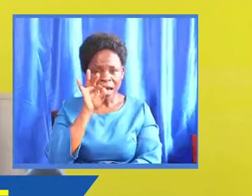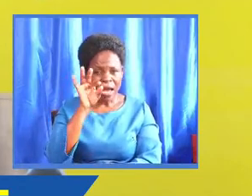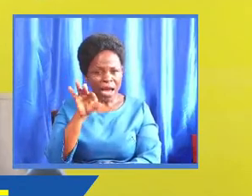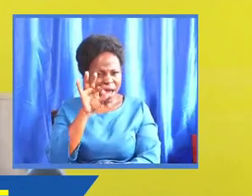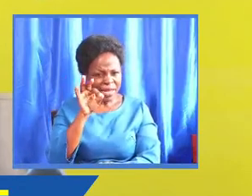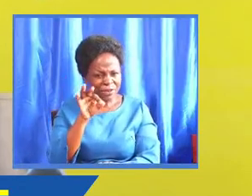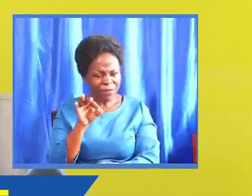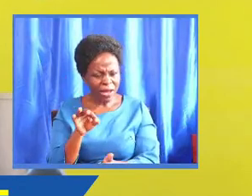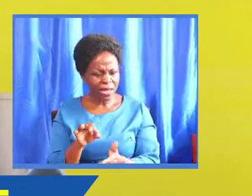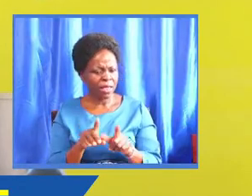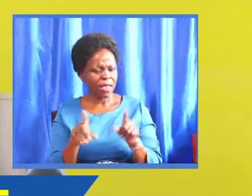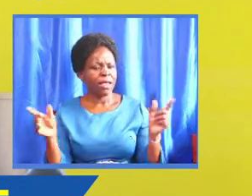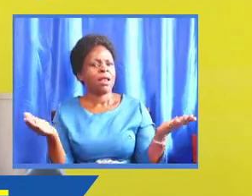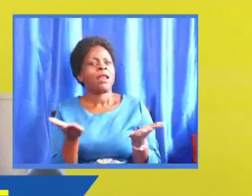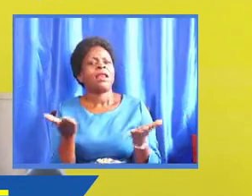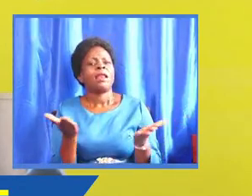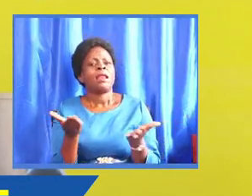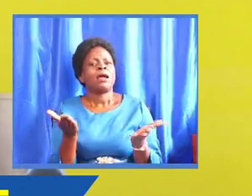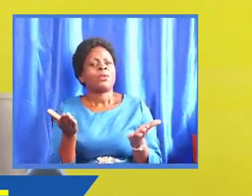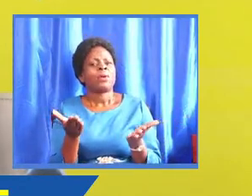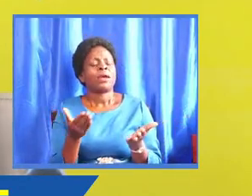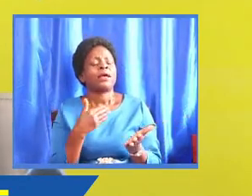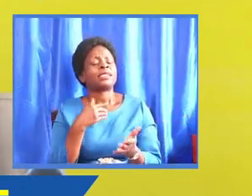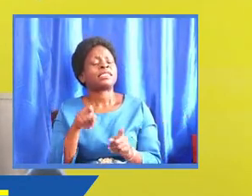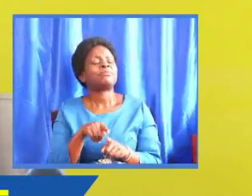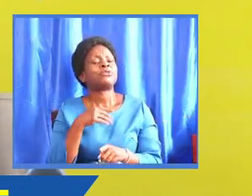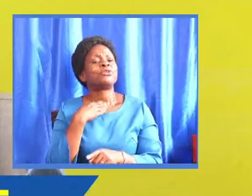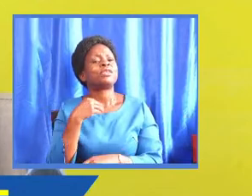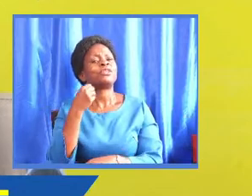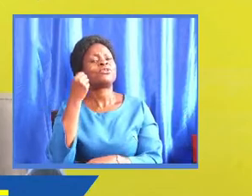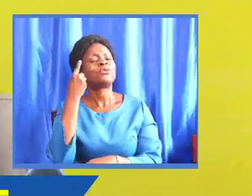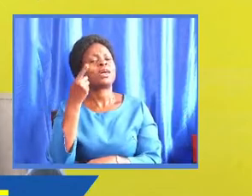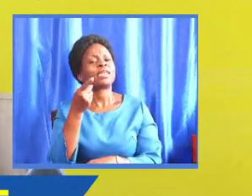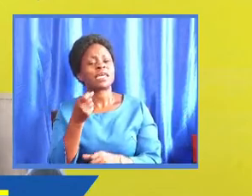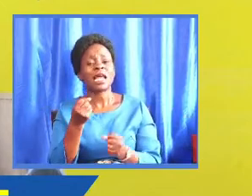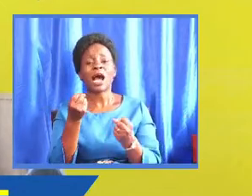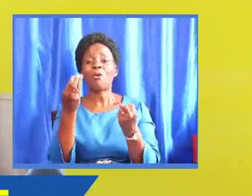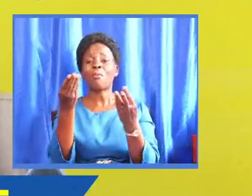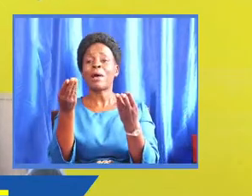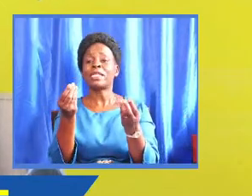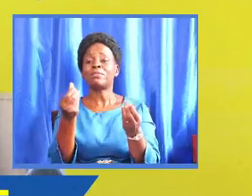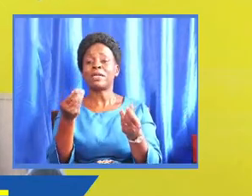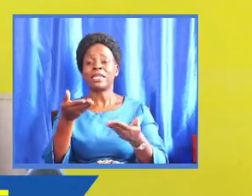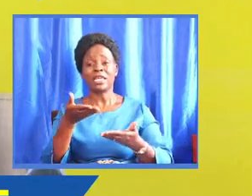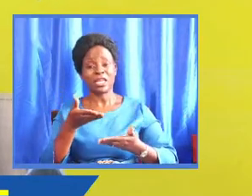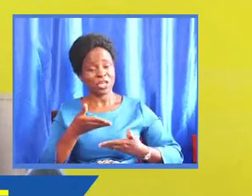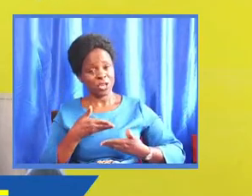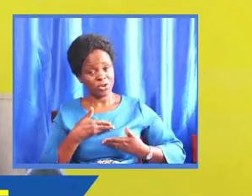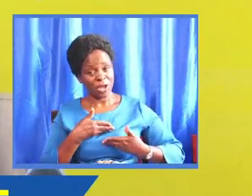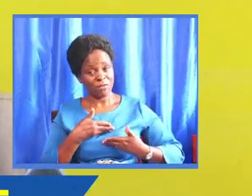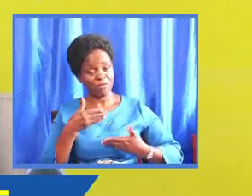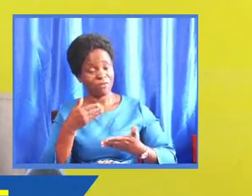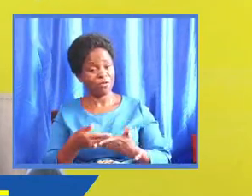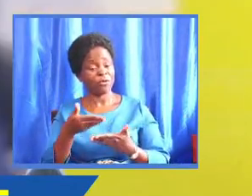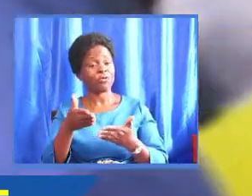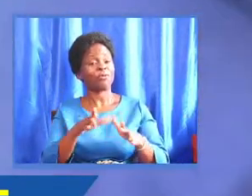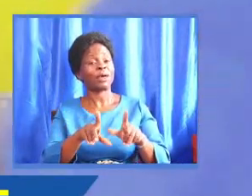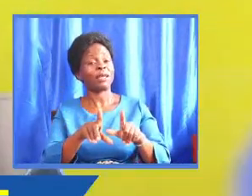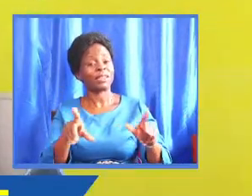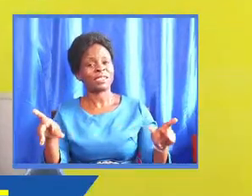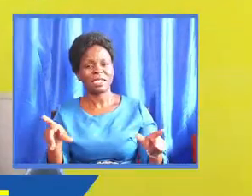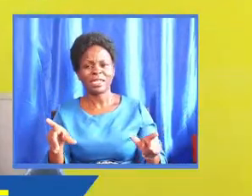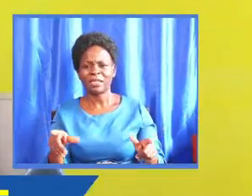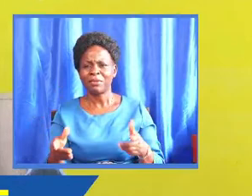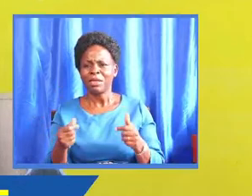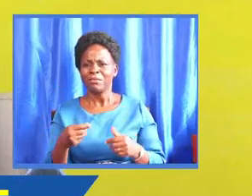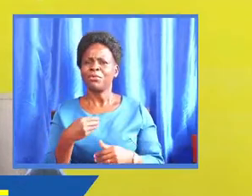plots of land are. You also need to understand how much money you have. to build this property, okay? Because you